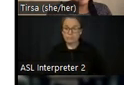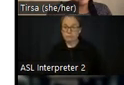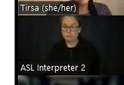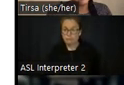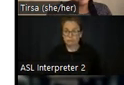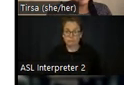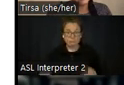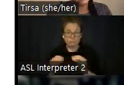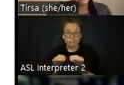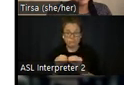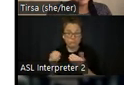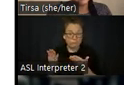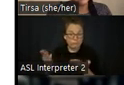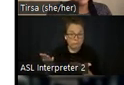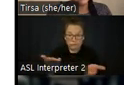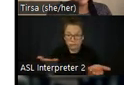recommendations, suggestions?